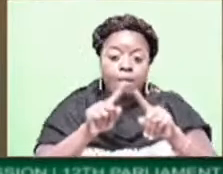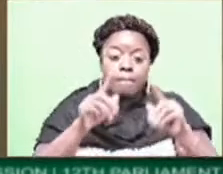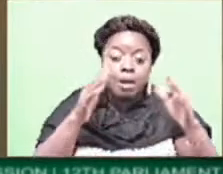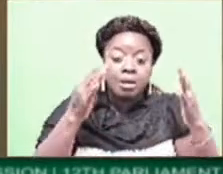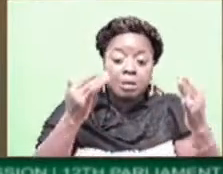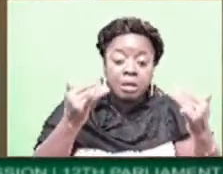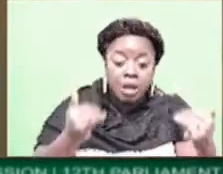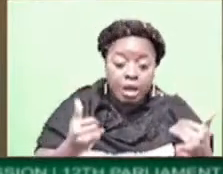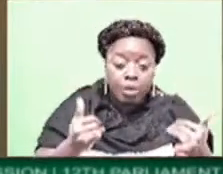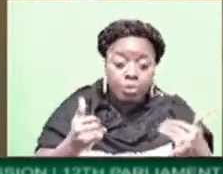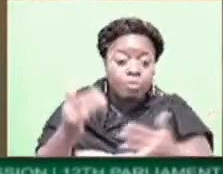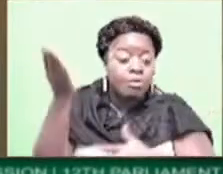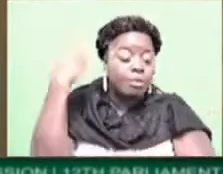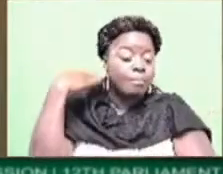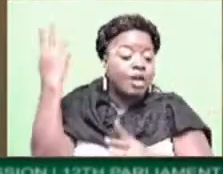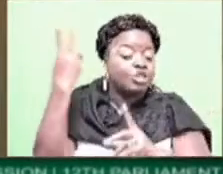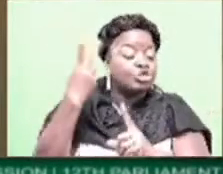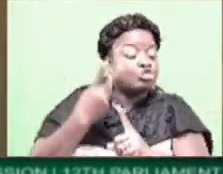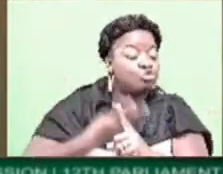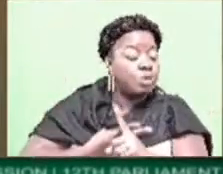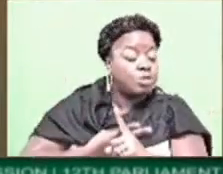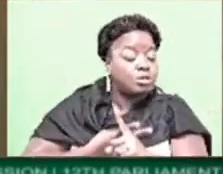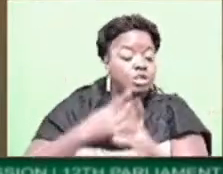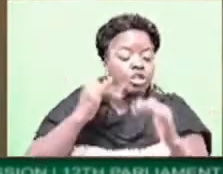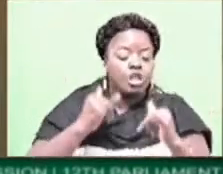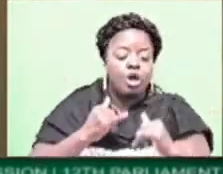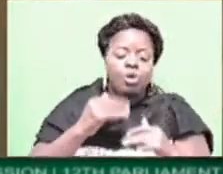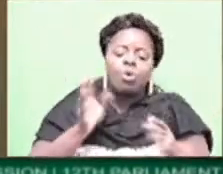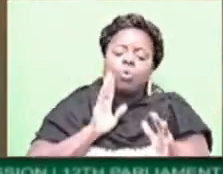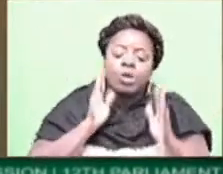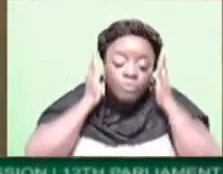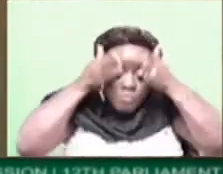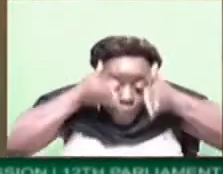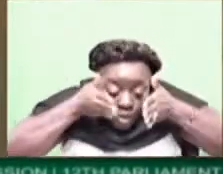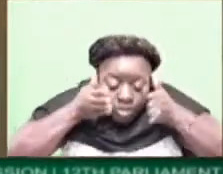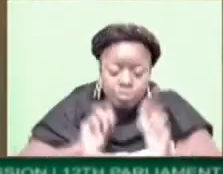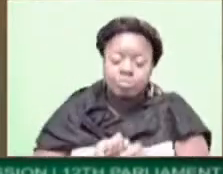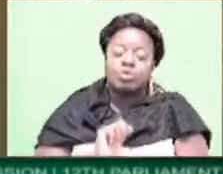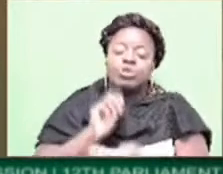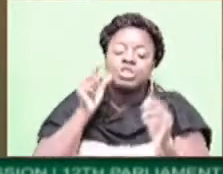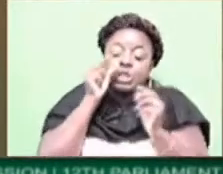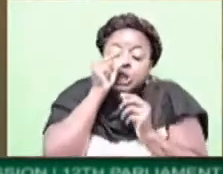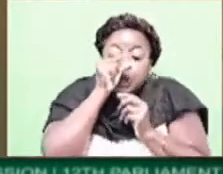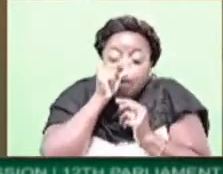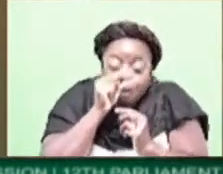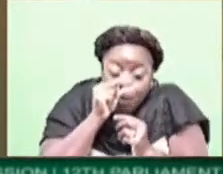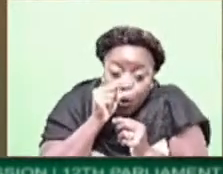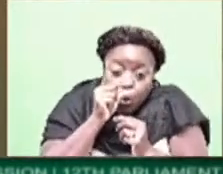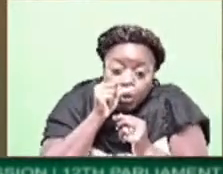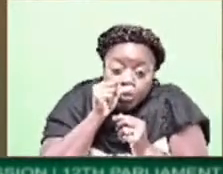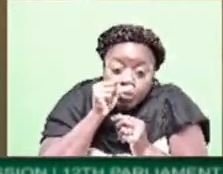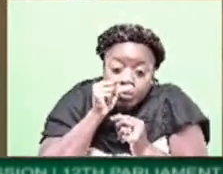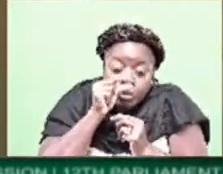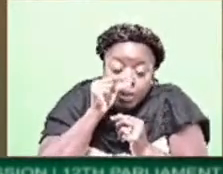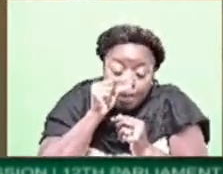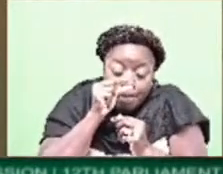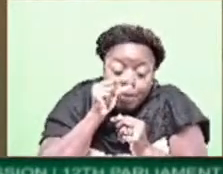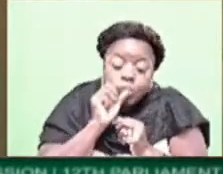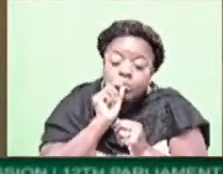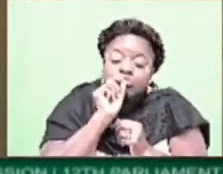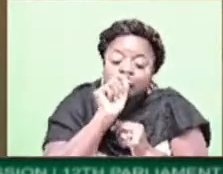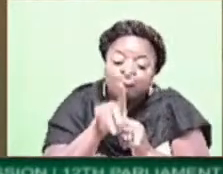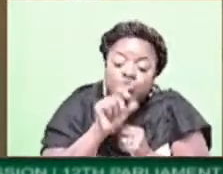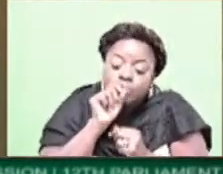past 2 months, now focuses on small droplets. And what the evidence is saying